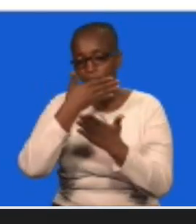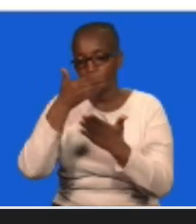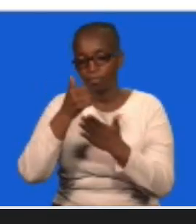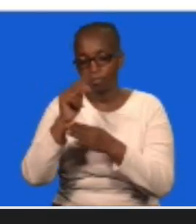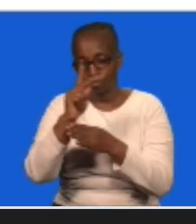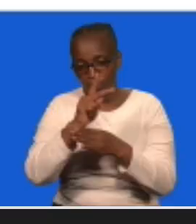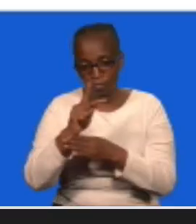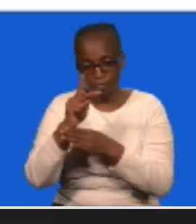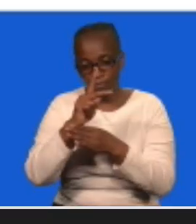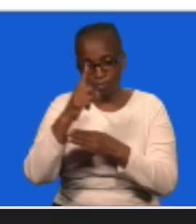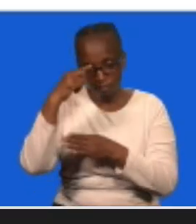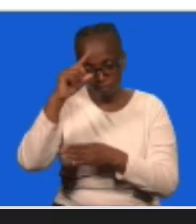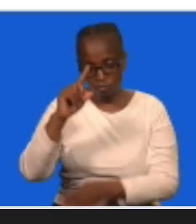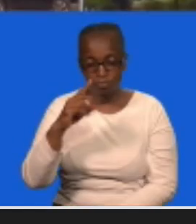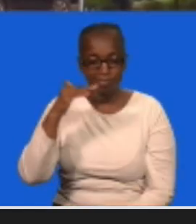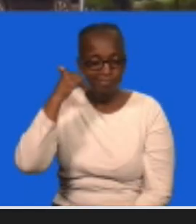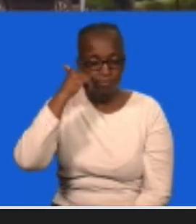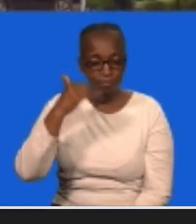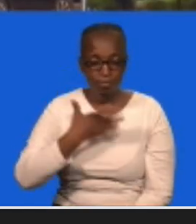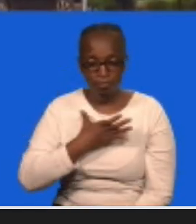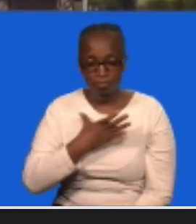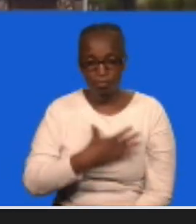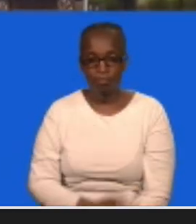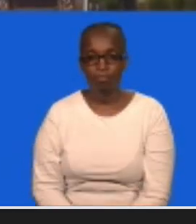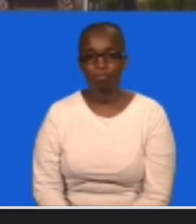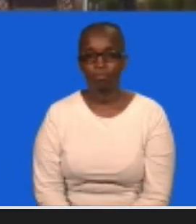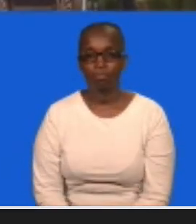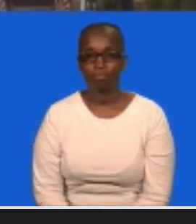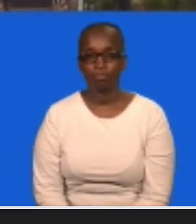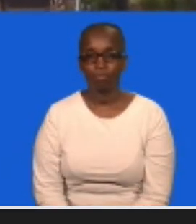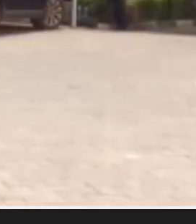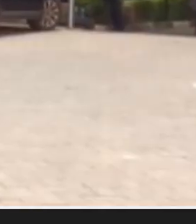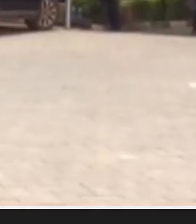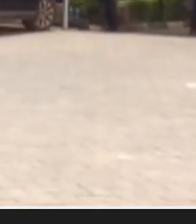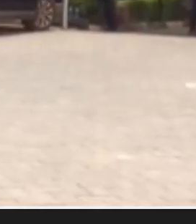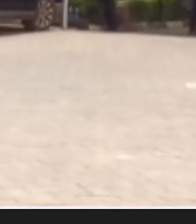better care for our patients. Isaac Musyoka, Undugu TV.